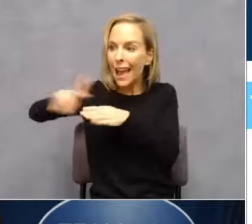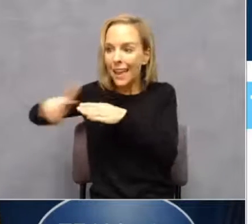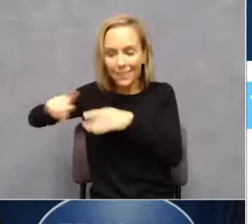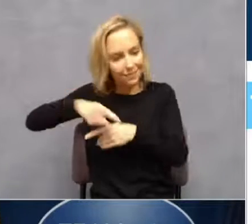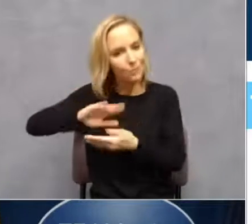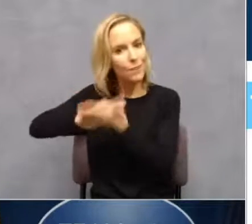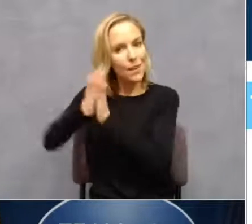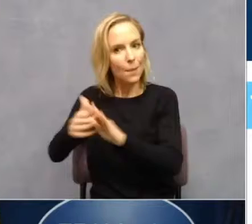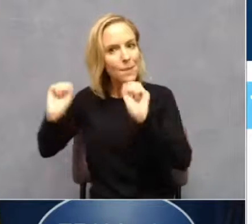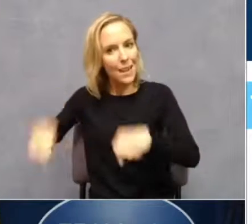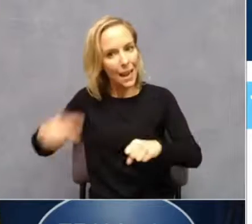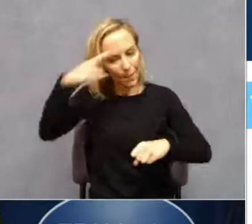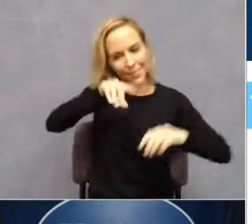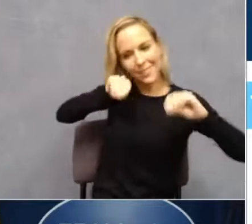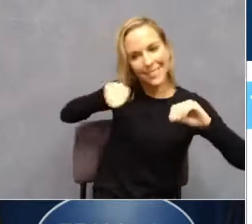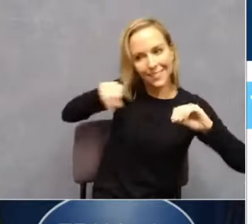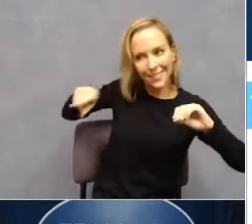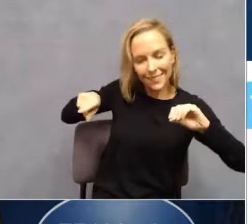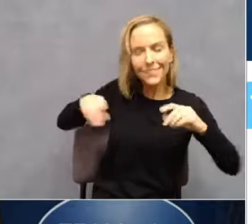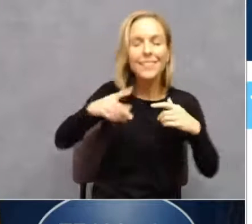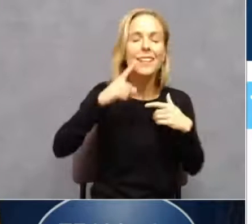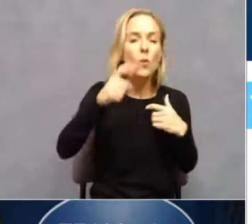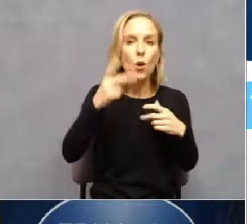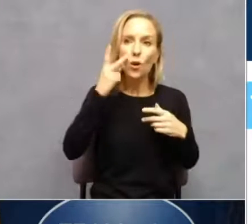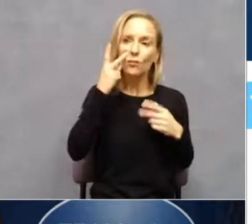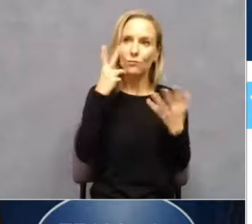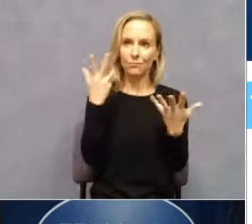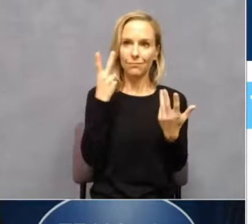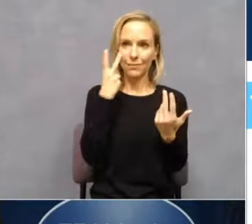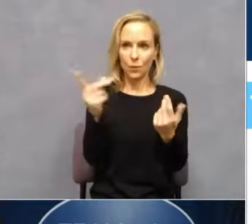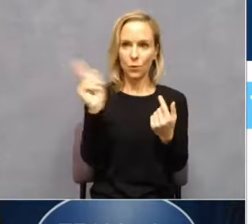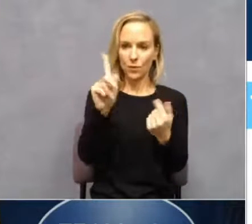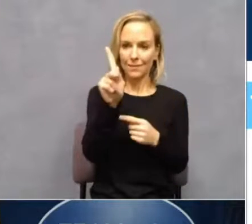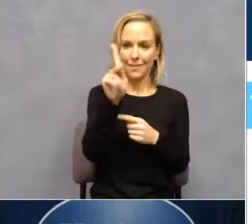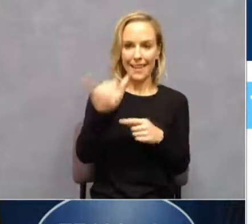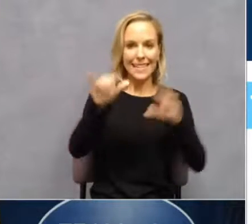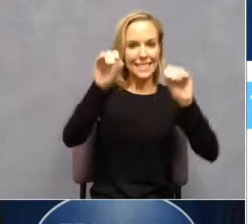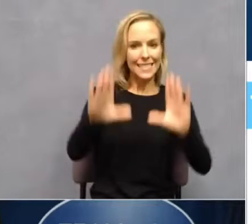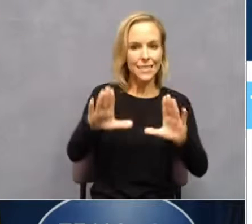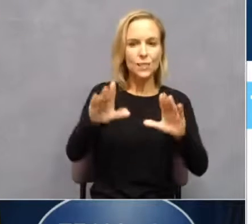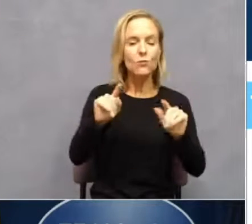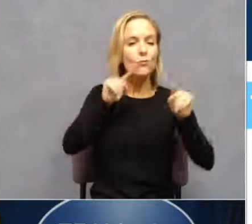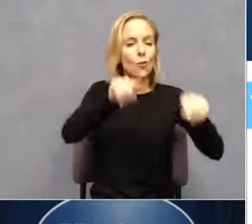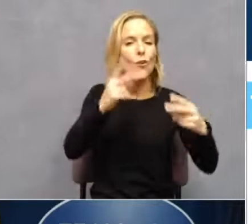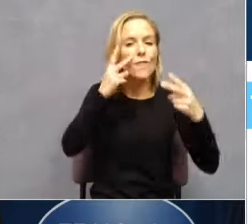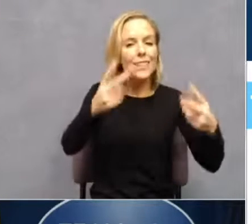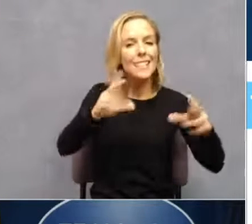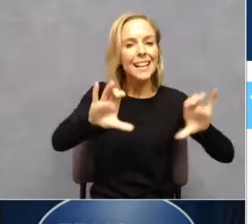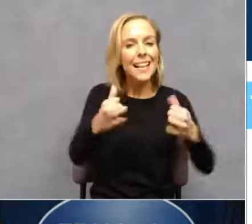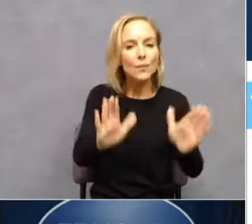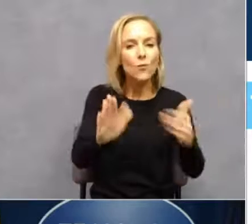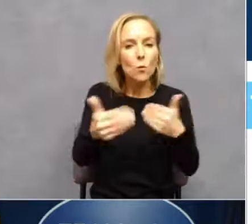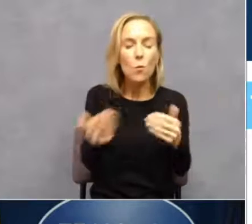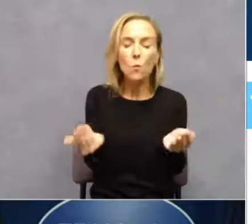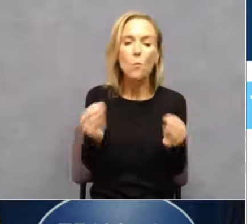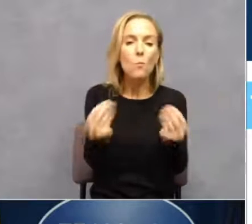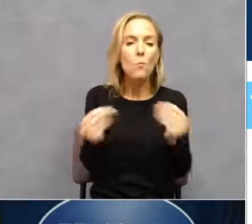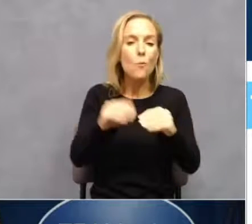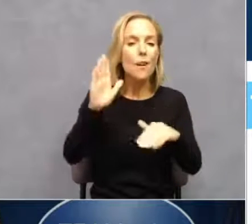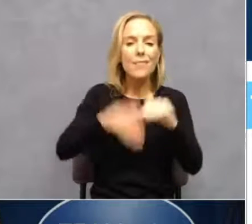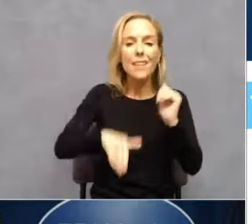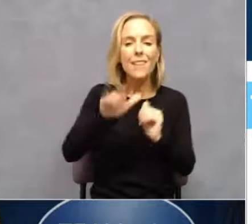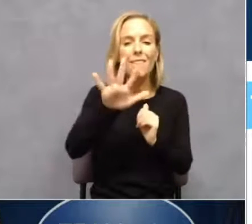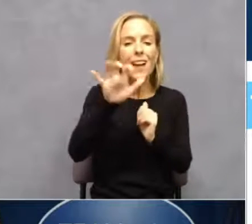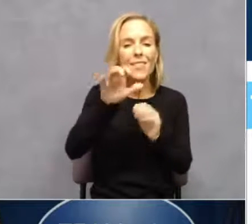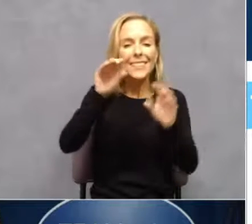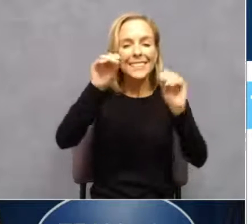If you want to take a look at Kentucky's future, go visit the nearest classroom. More than 2,500 teachers were nominated for Kentucky